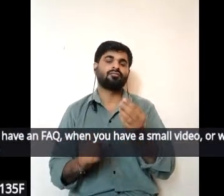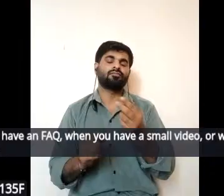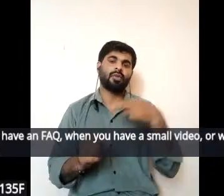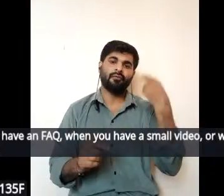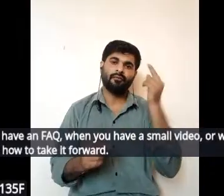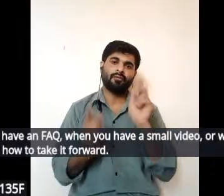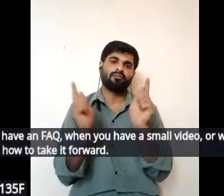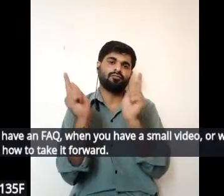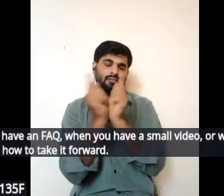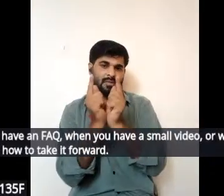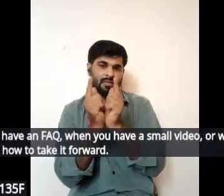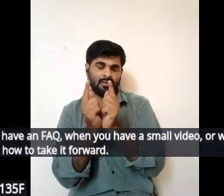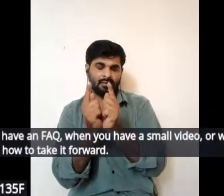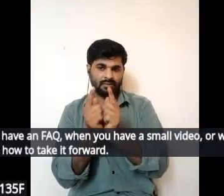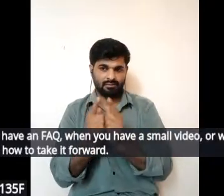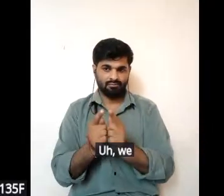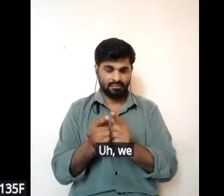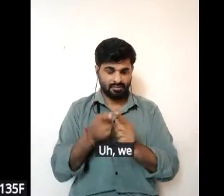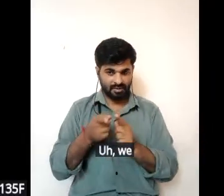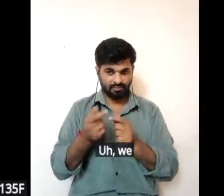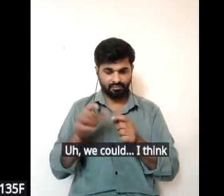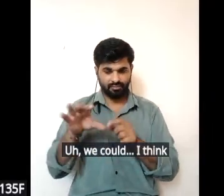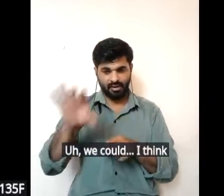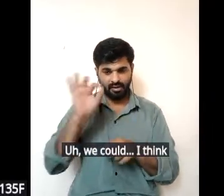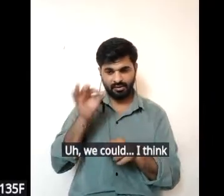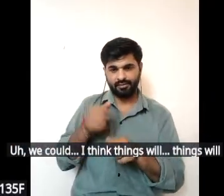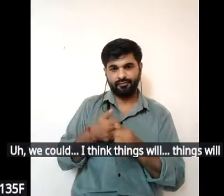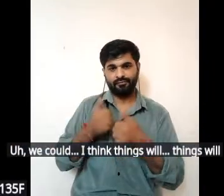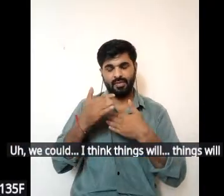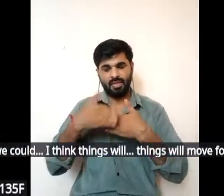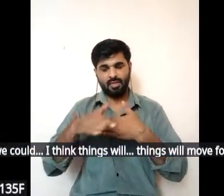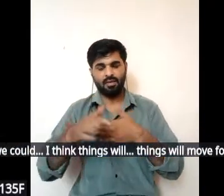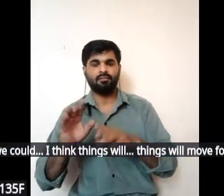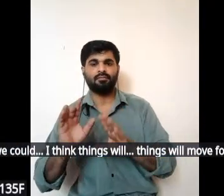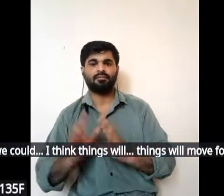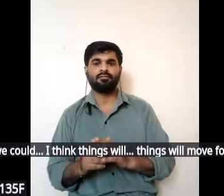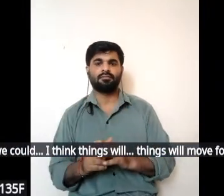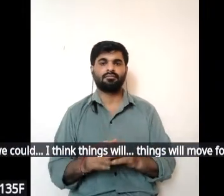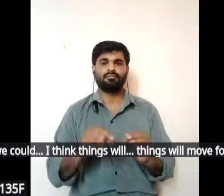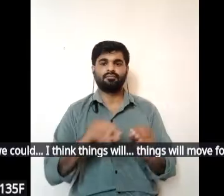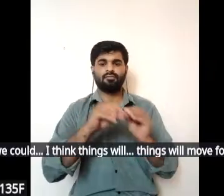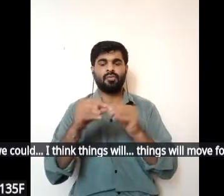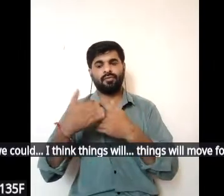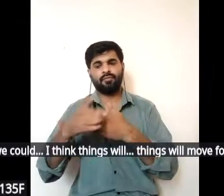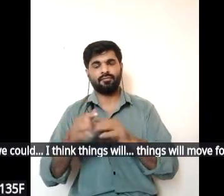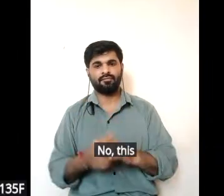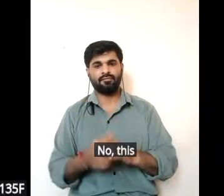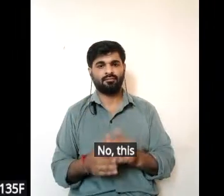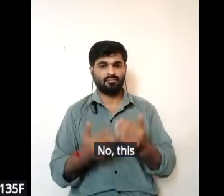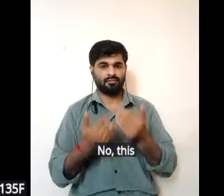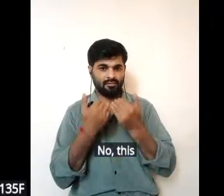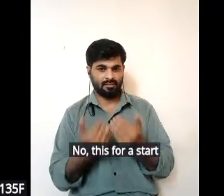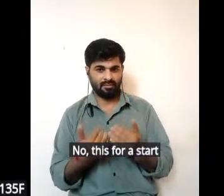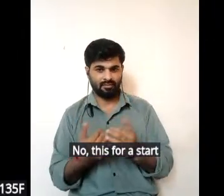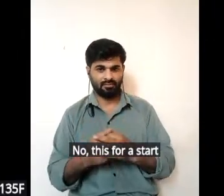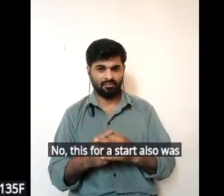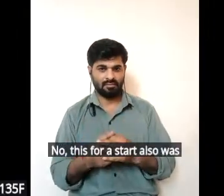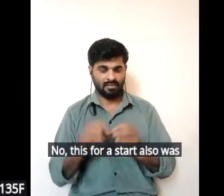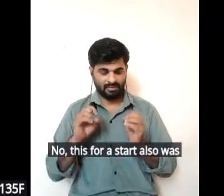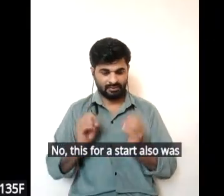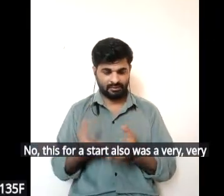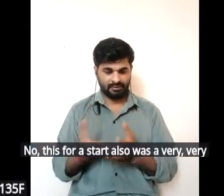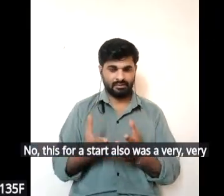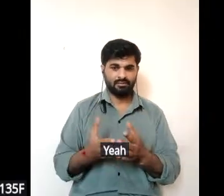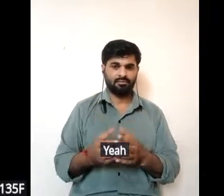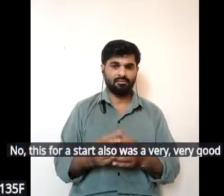forward, we could, I think, things will move forward. No, this for a start also was a very